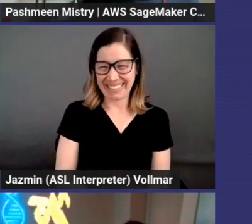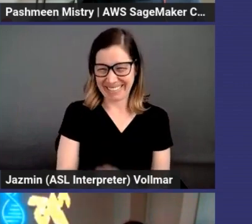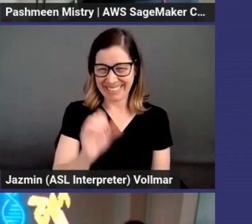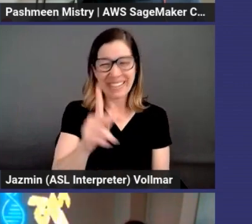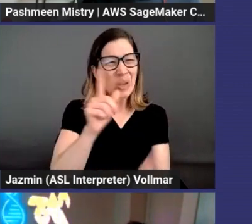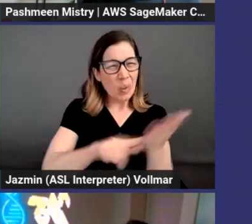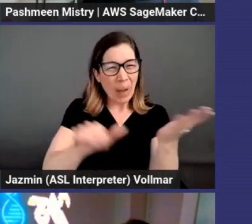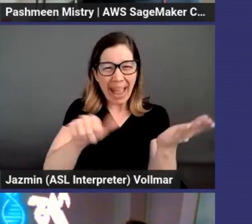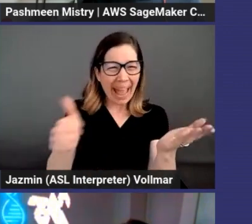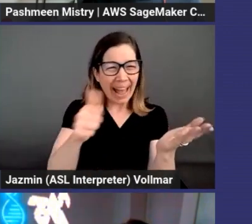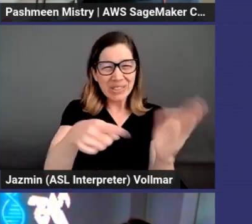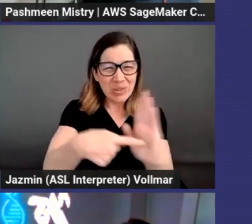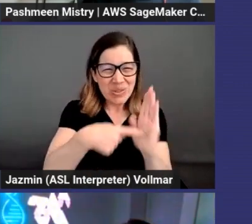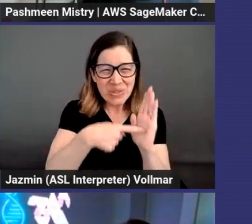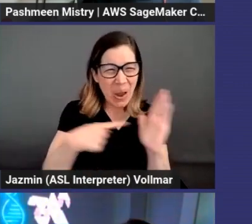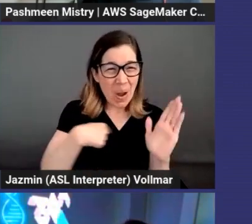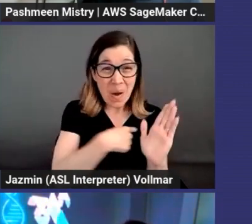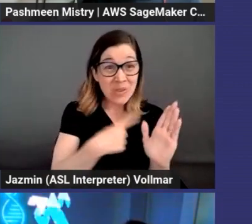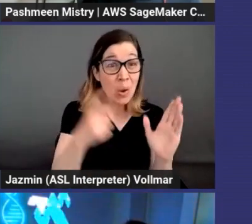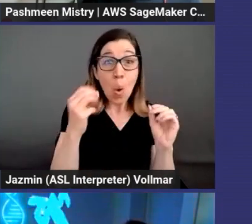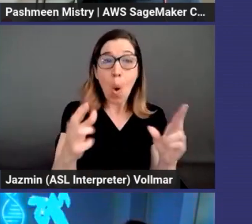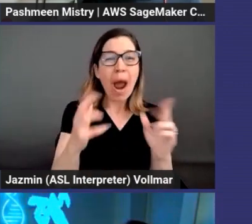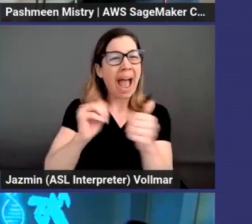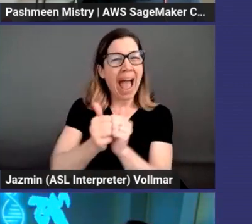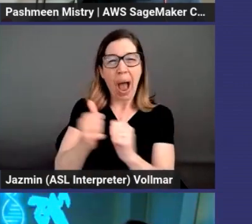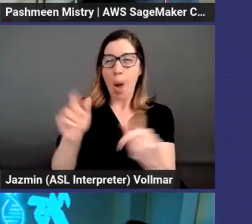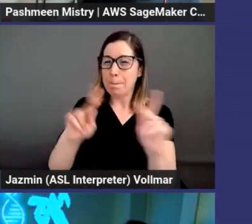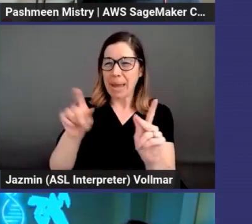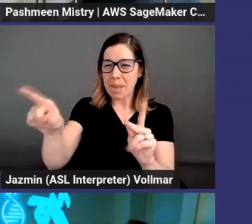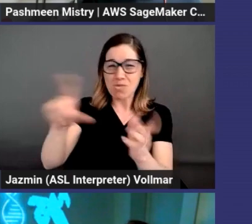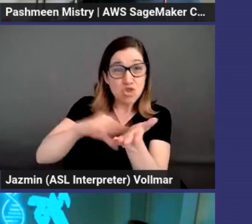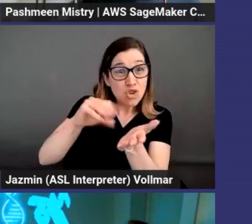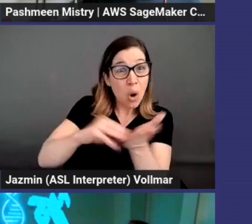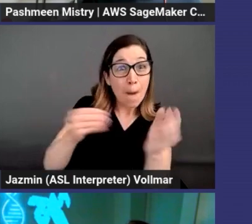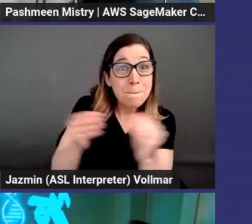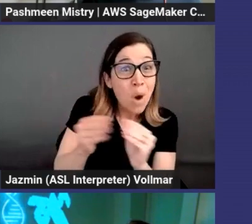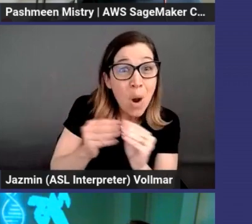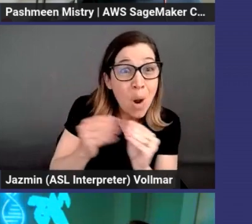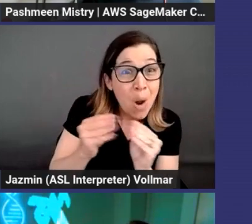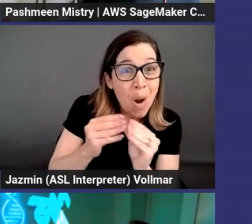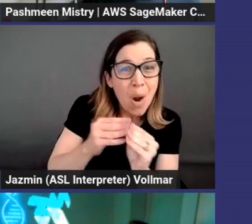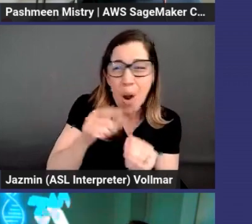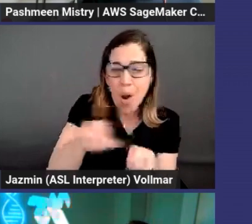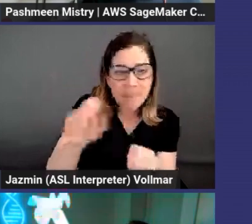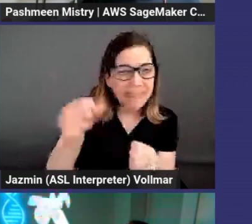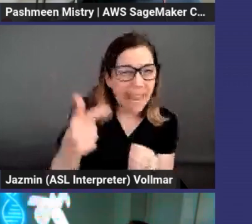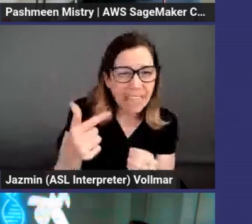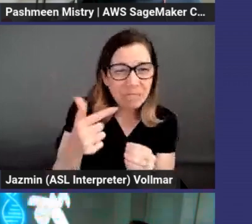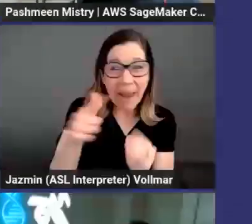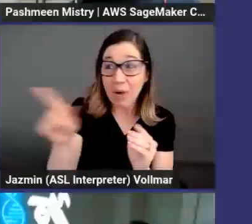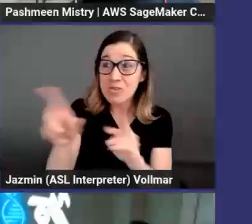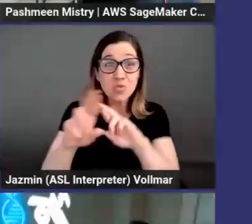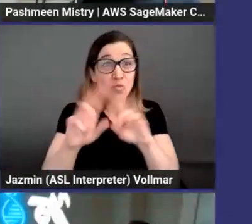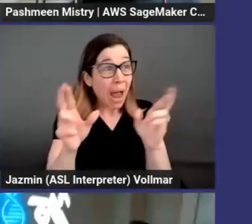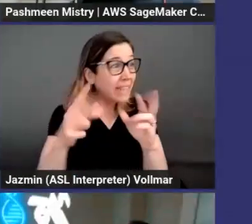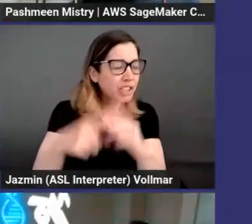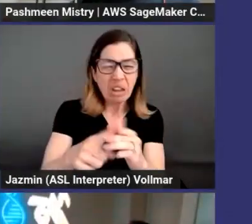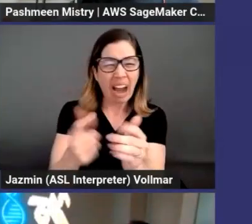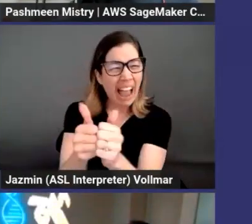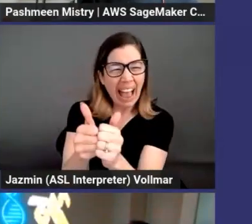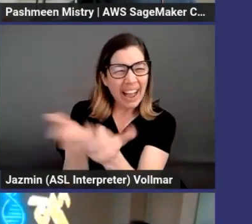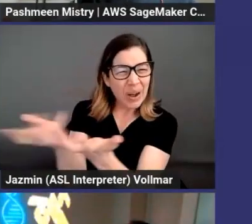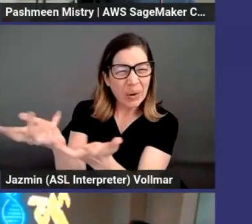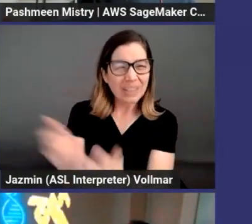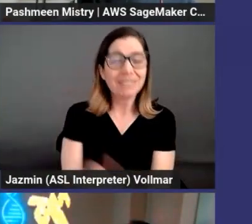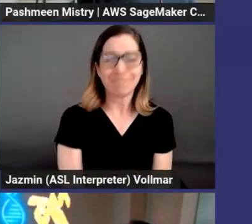you have to show us here today? Or how can people go learn more about Amazon SageMaker Canvas when they're getting ready to get started?